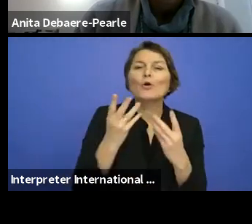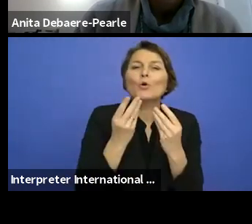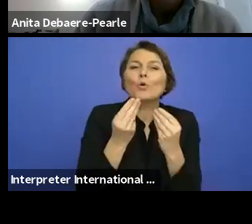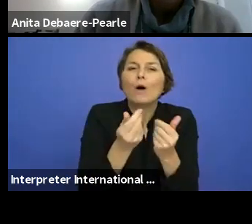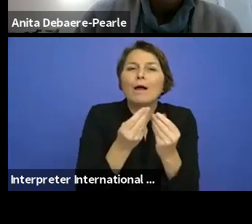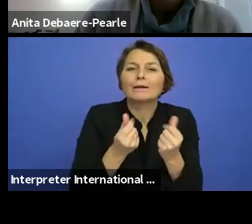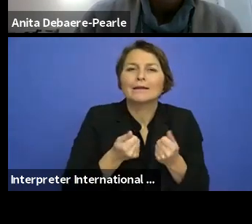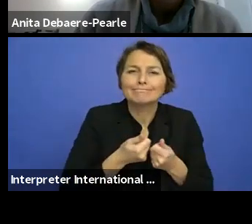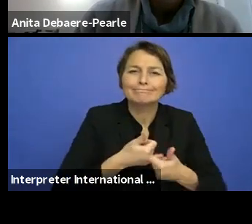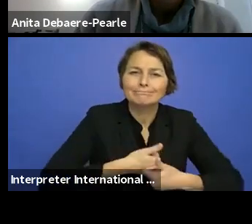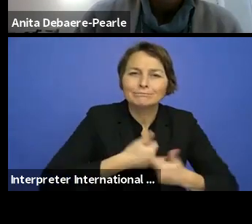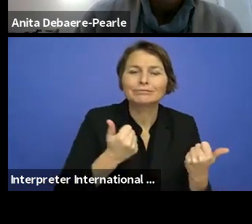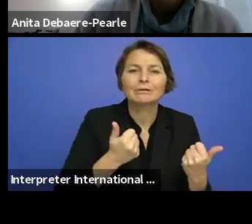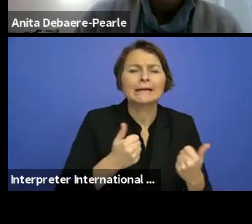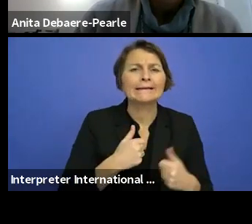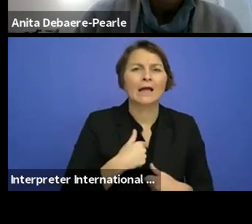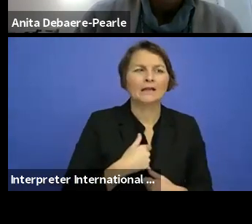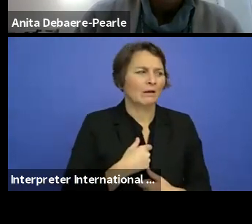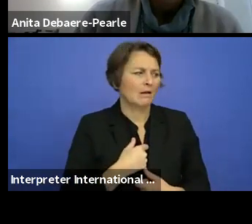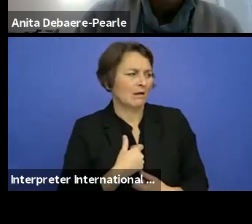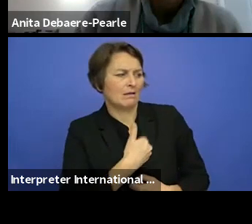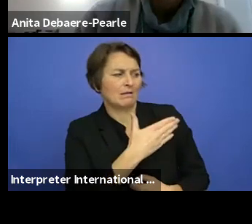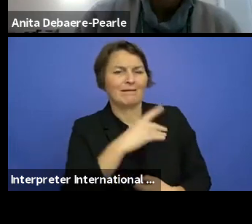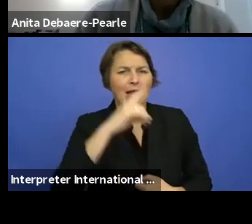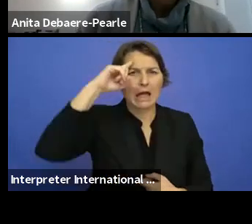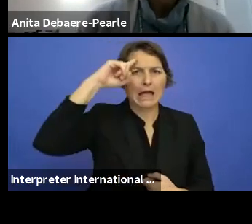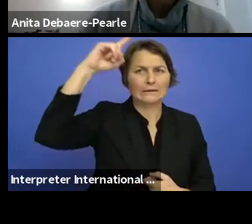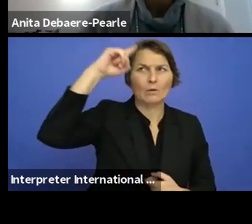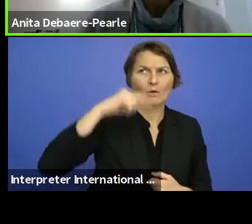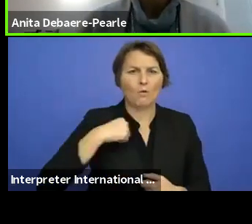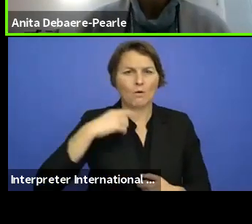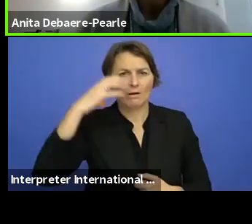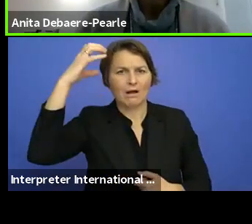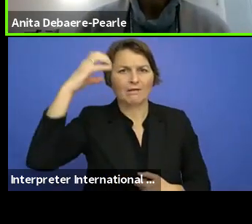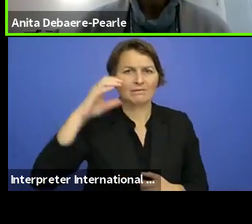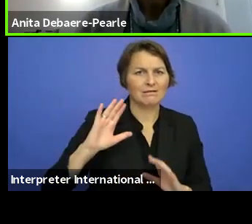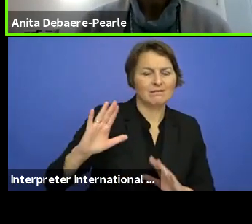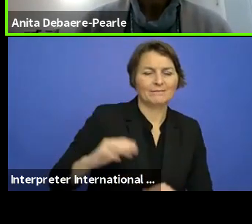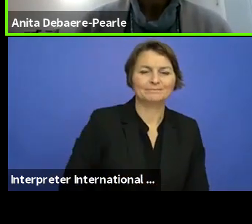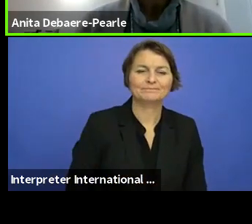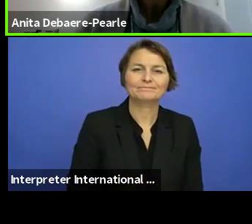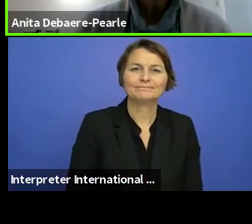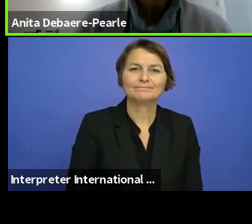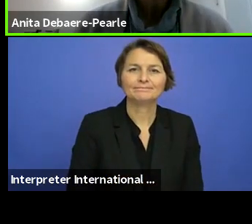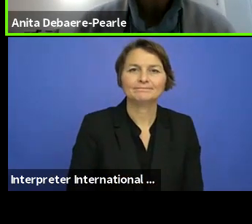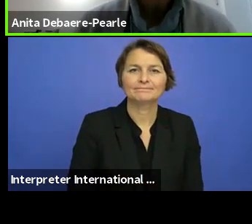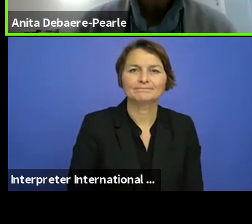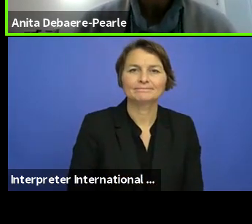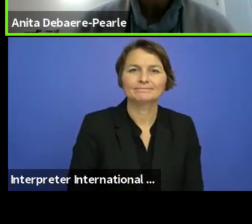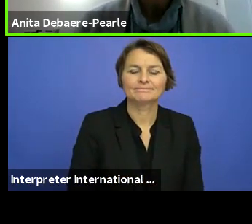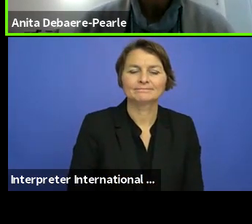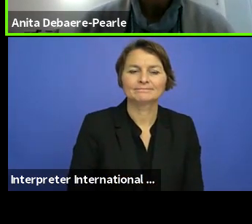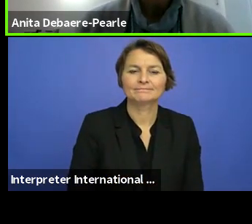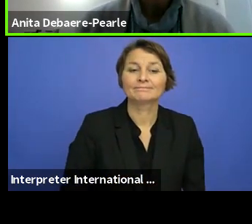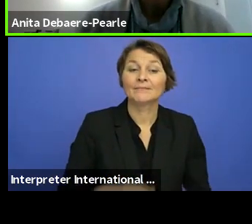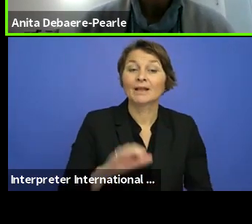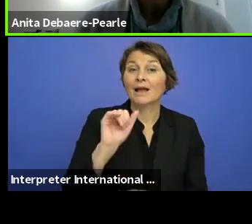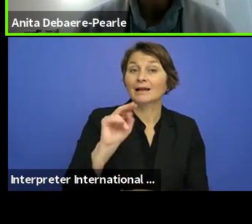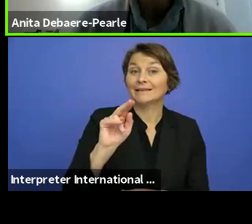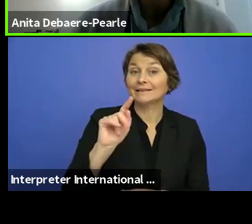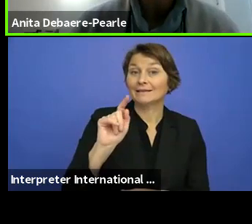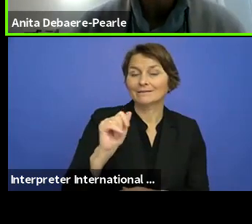ideological ideas of the government. Thank you very much. I'm afraid we have to close this session.